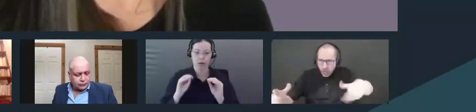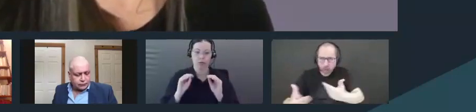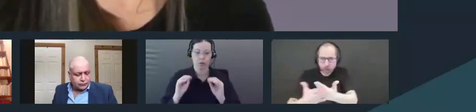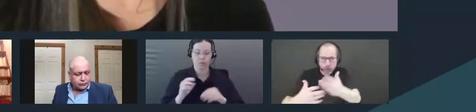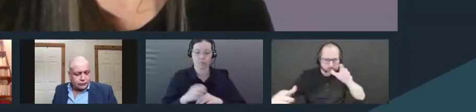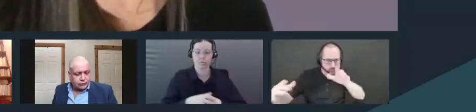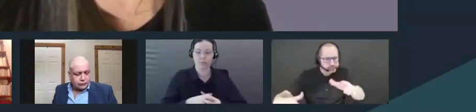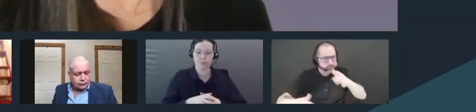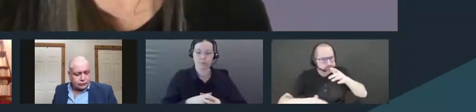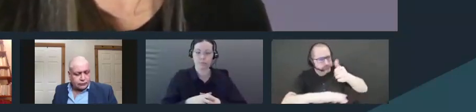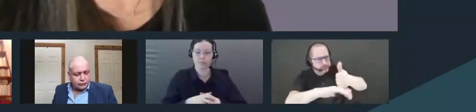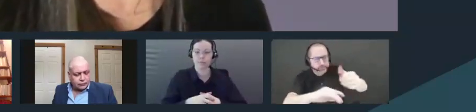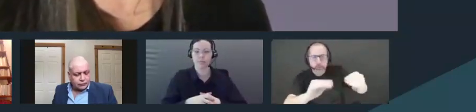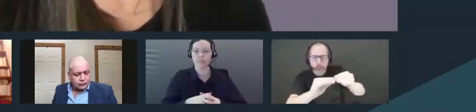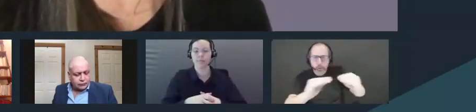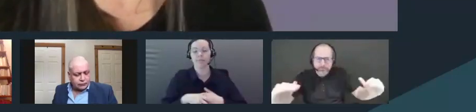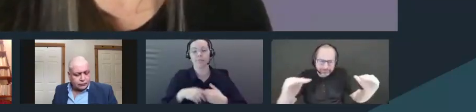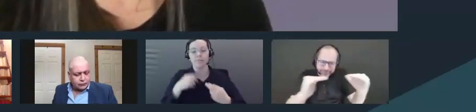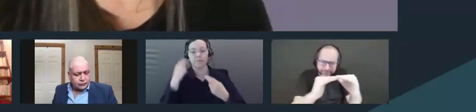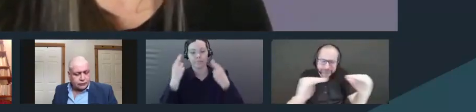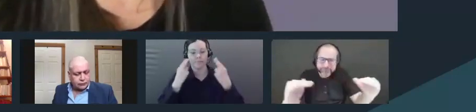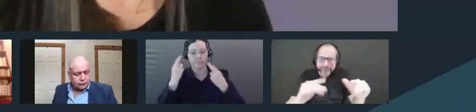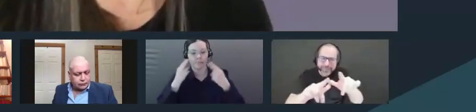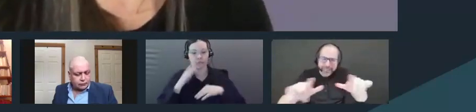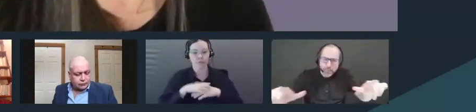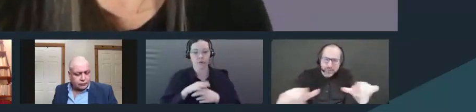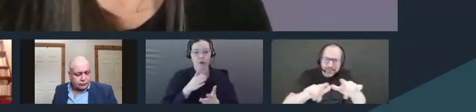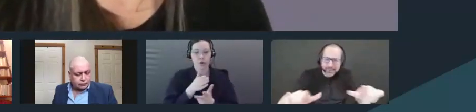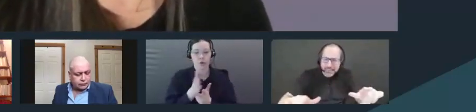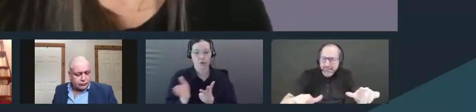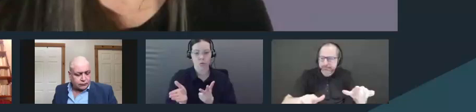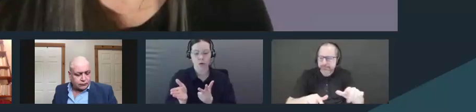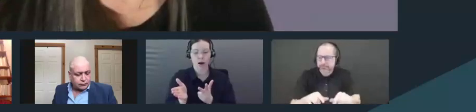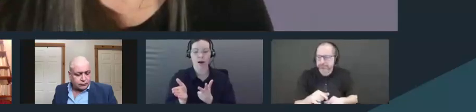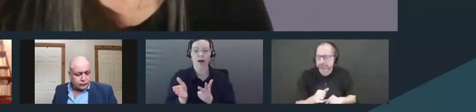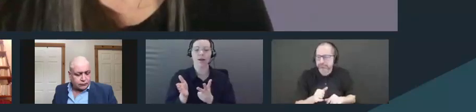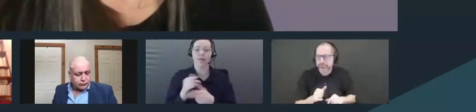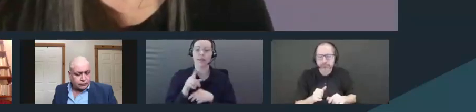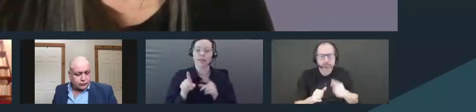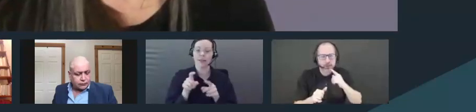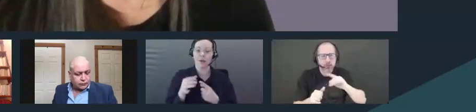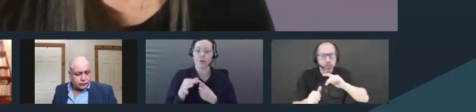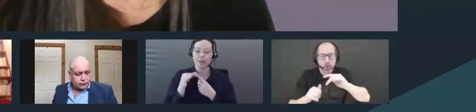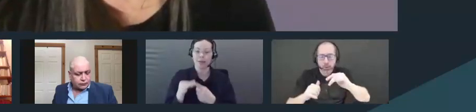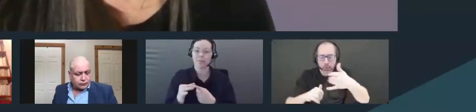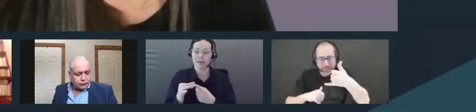reality in Inuit Nunangat and for all Canadians?